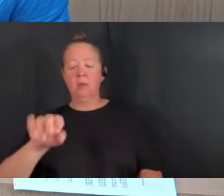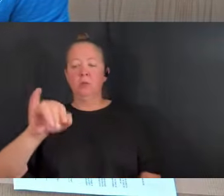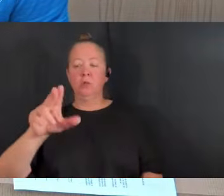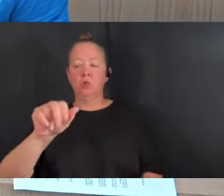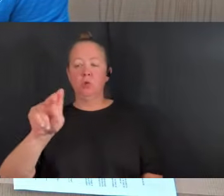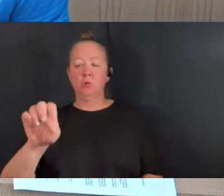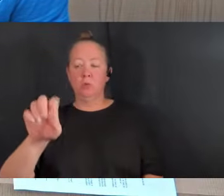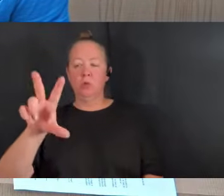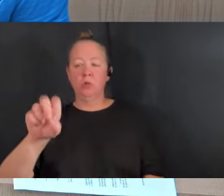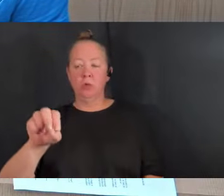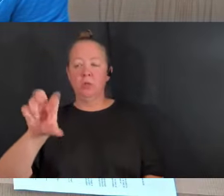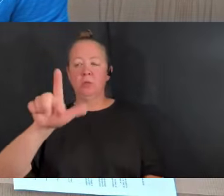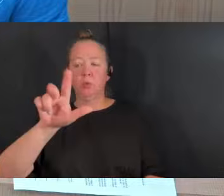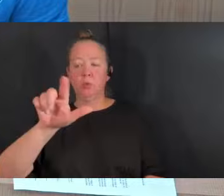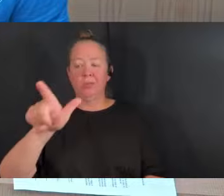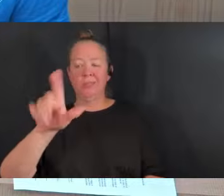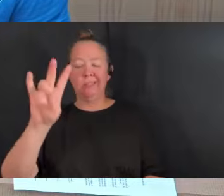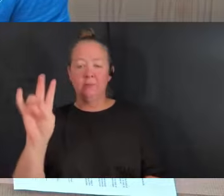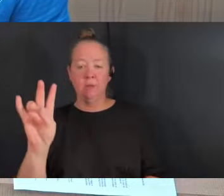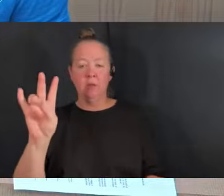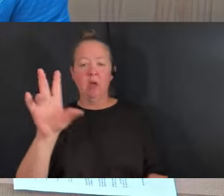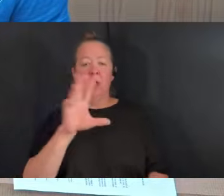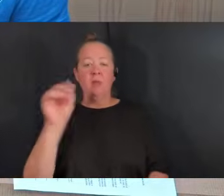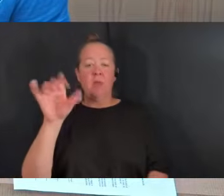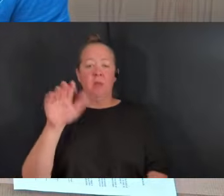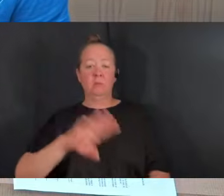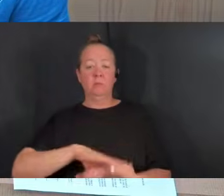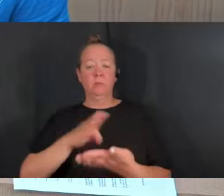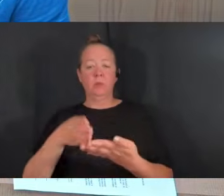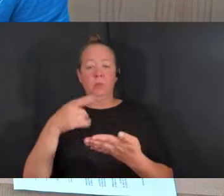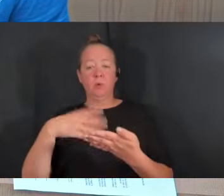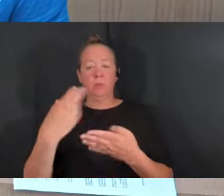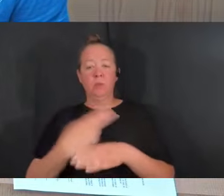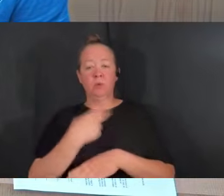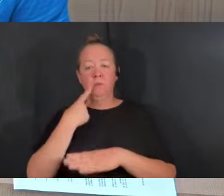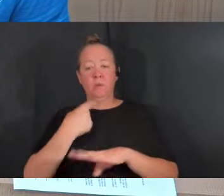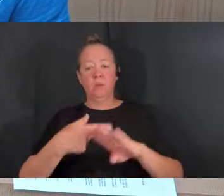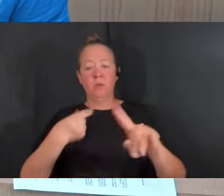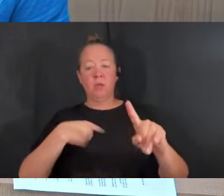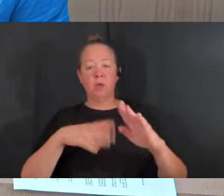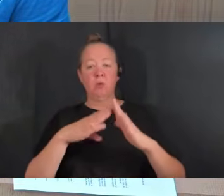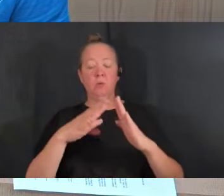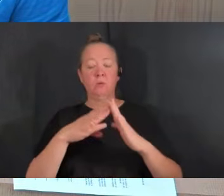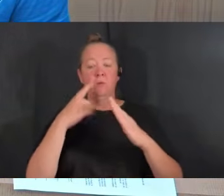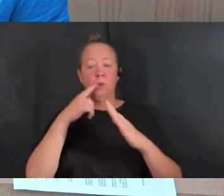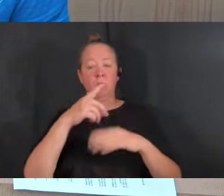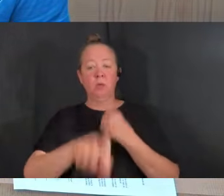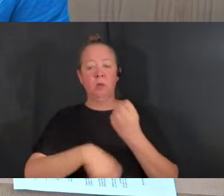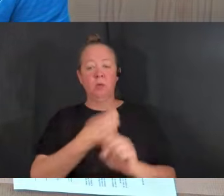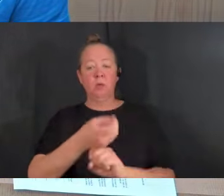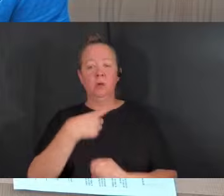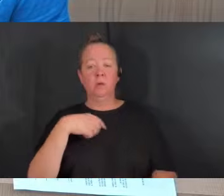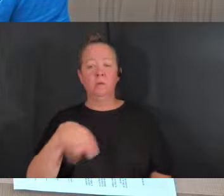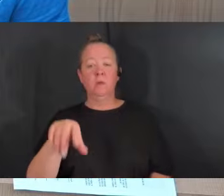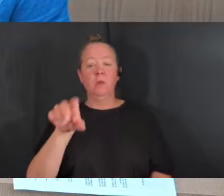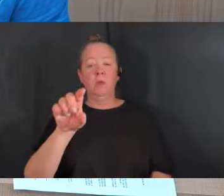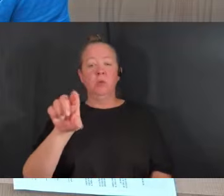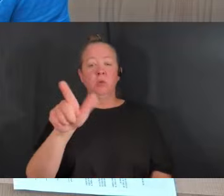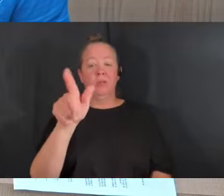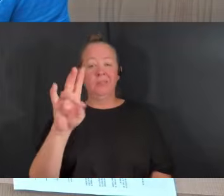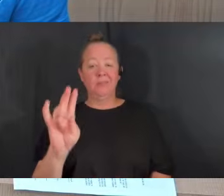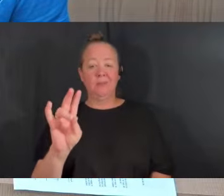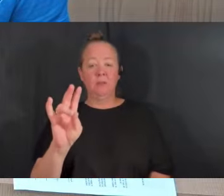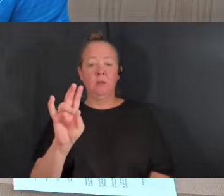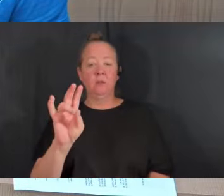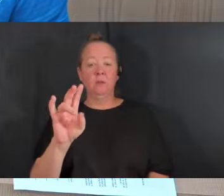during FY27. And be it further ordained that the mayor and council may from time to time during the fiscal year amend this